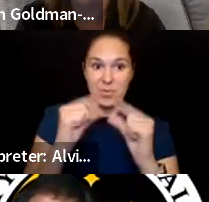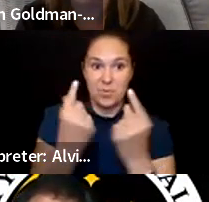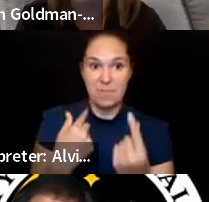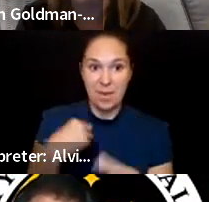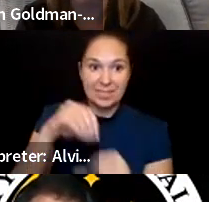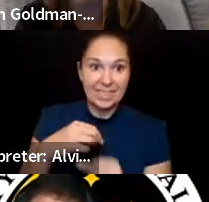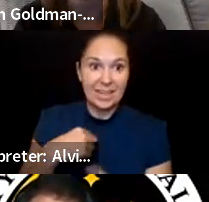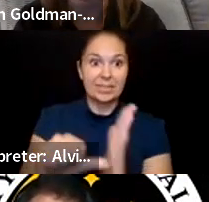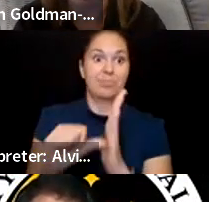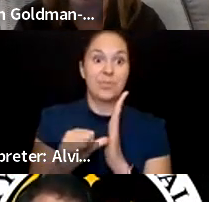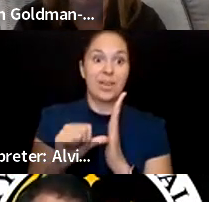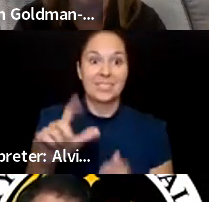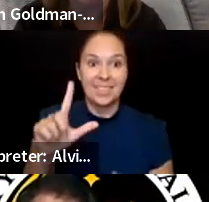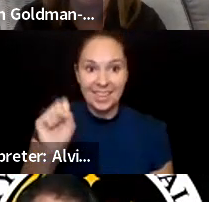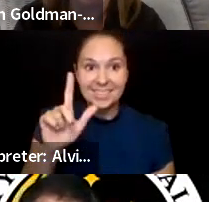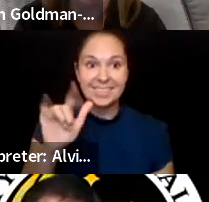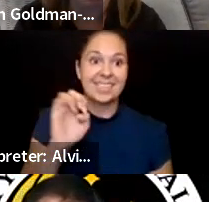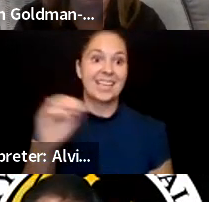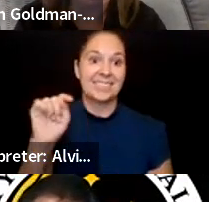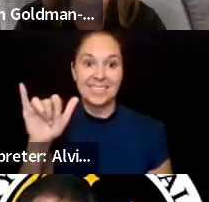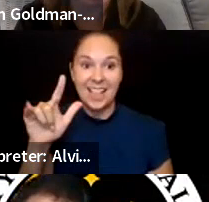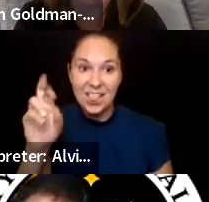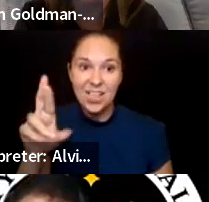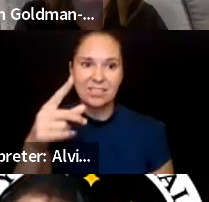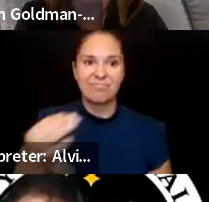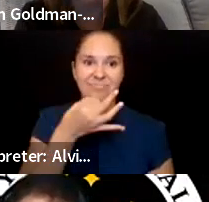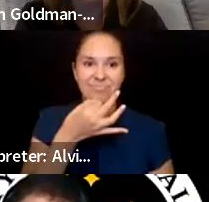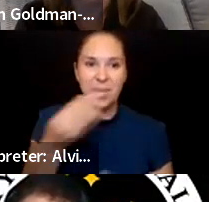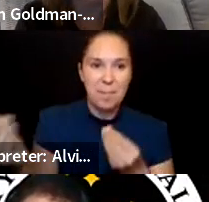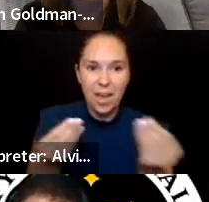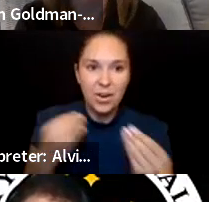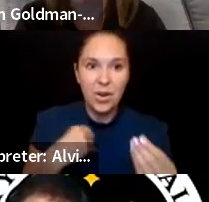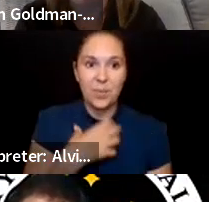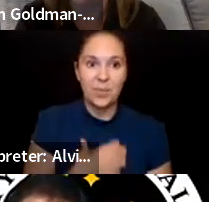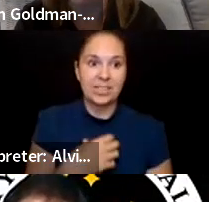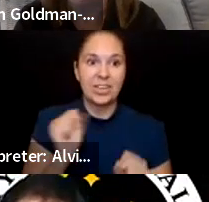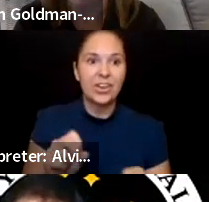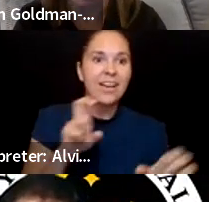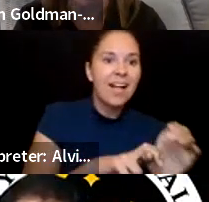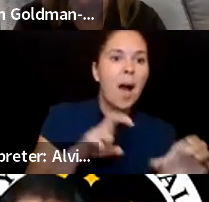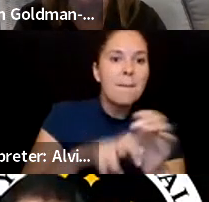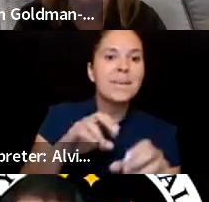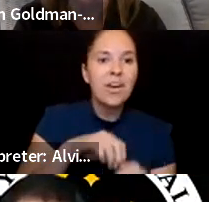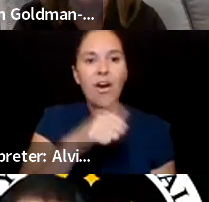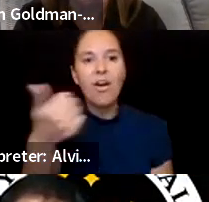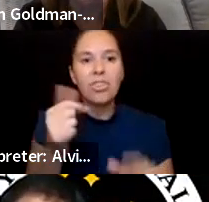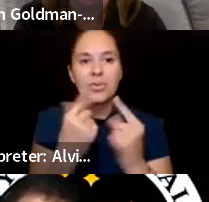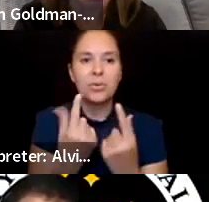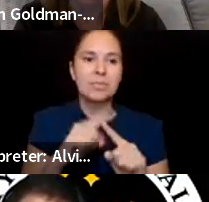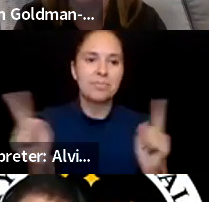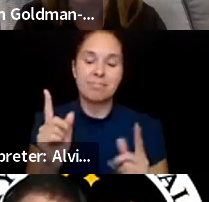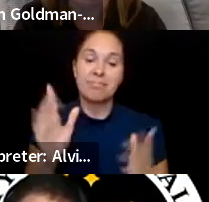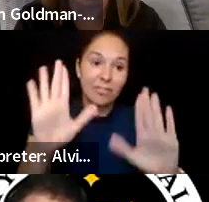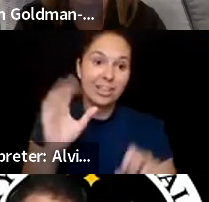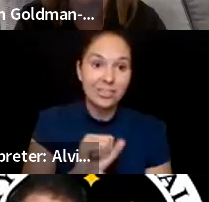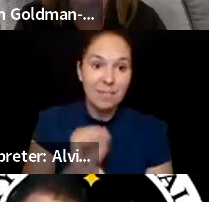impressed. Leslie and Tyler, you both were really good at moderating. I wish I could have hopped in the other groups, but just great